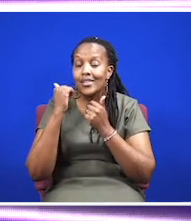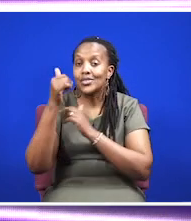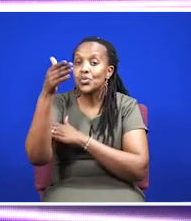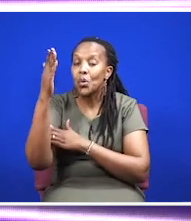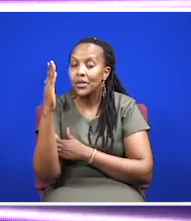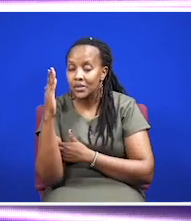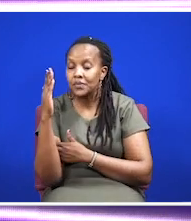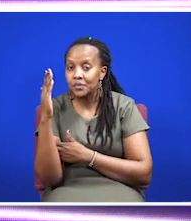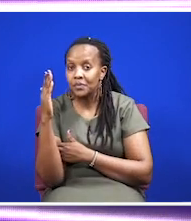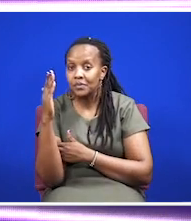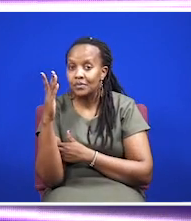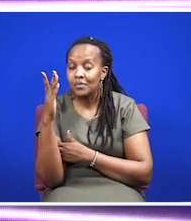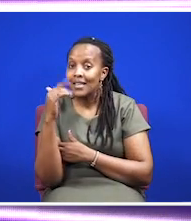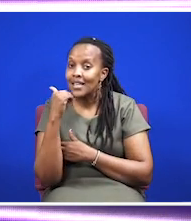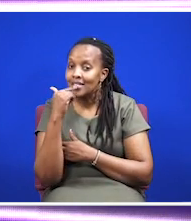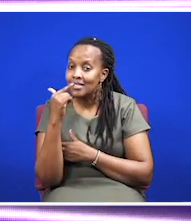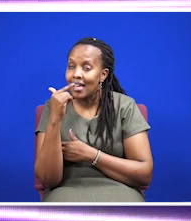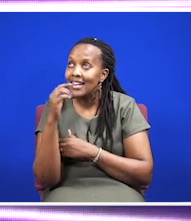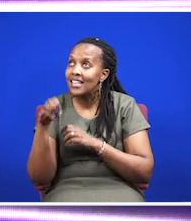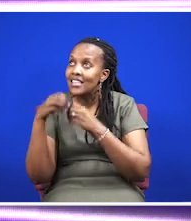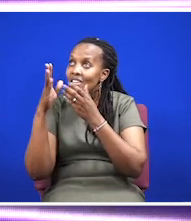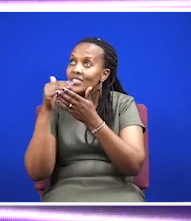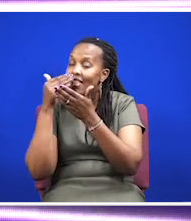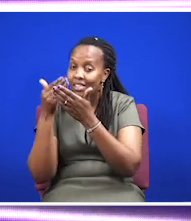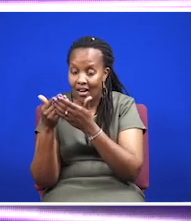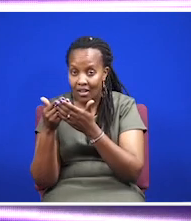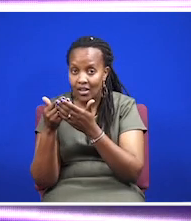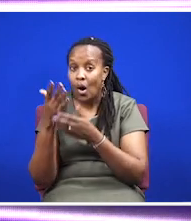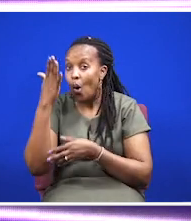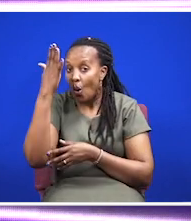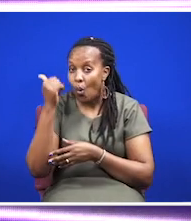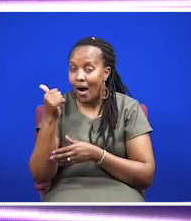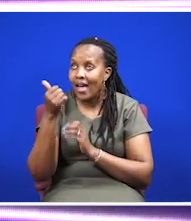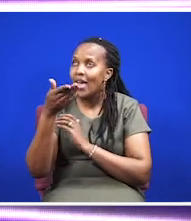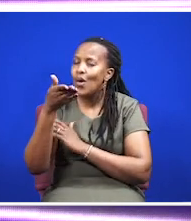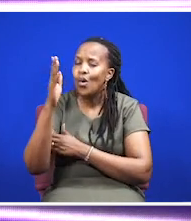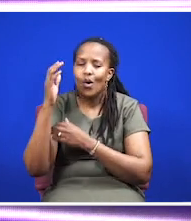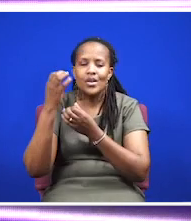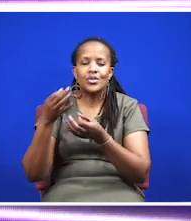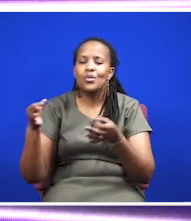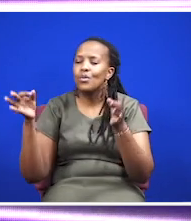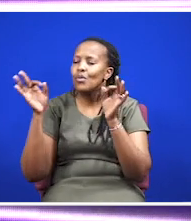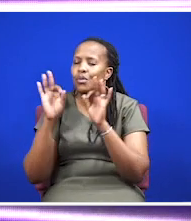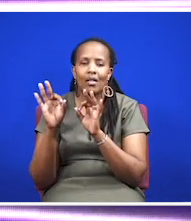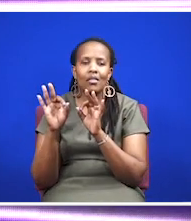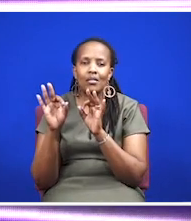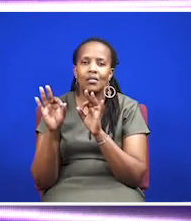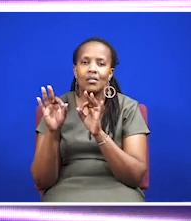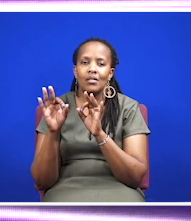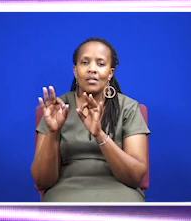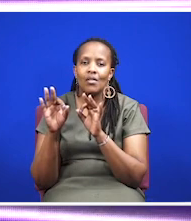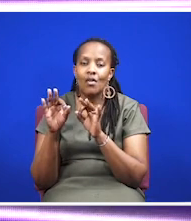to God, and he says he gives thanks because God is worth, you know, our praise and